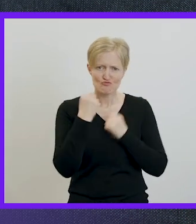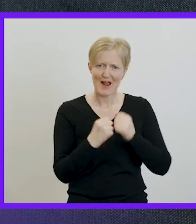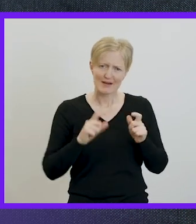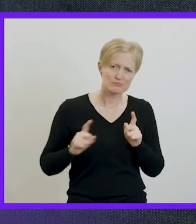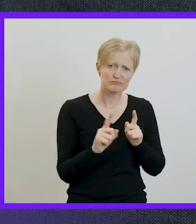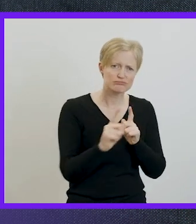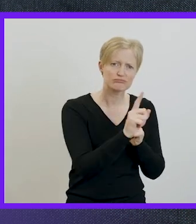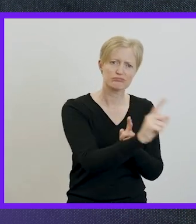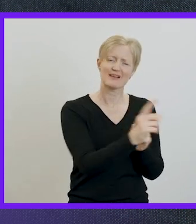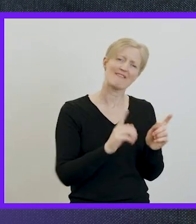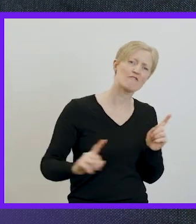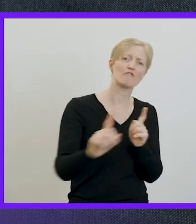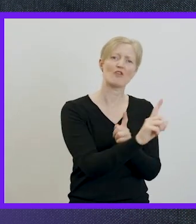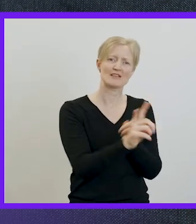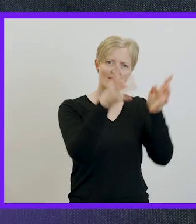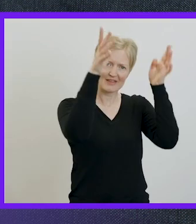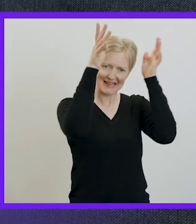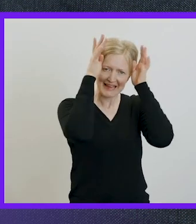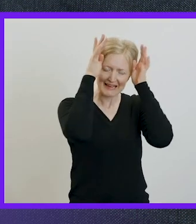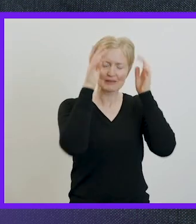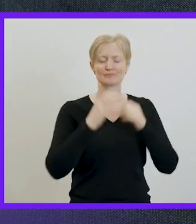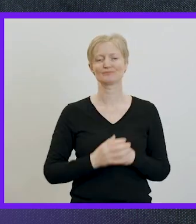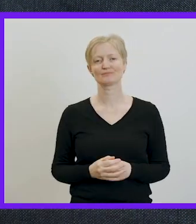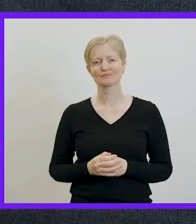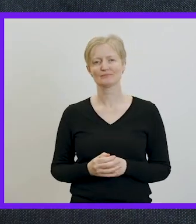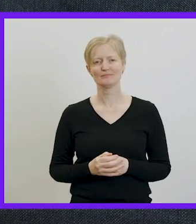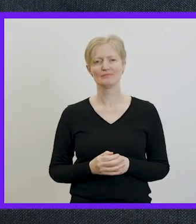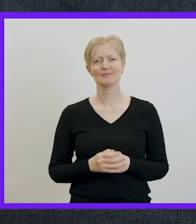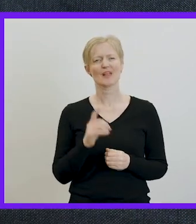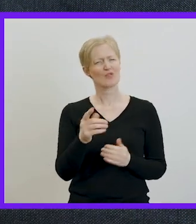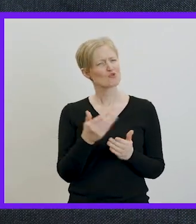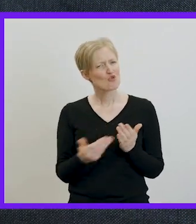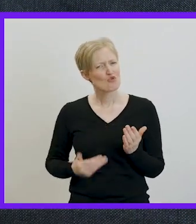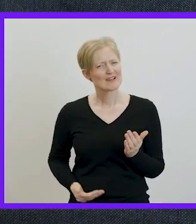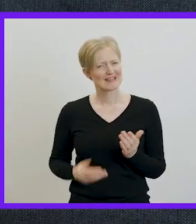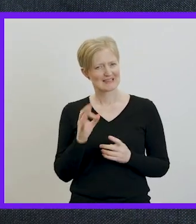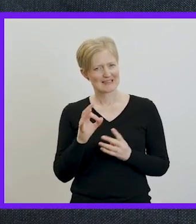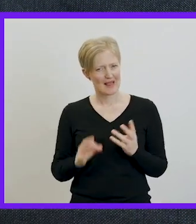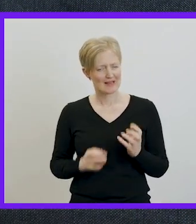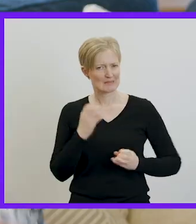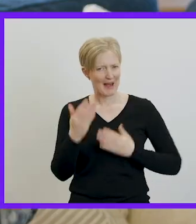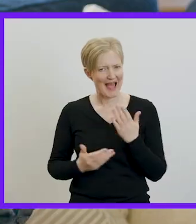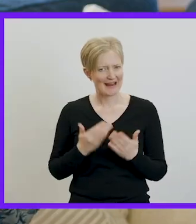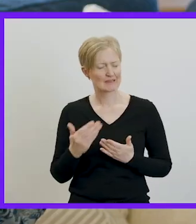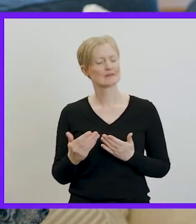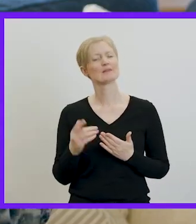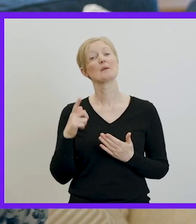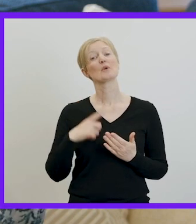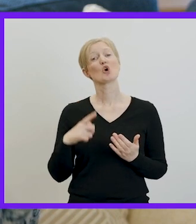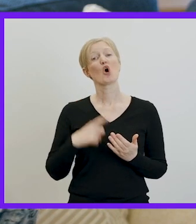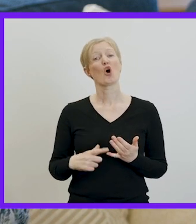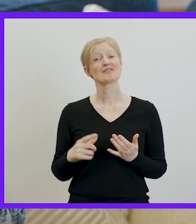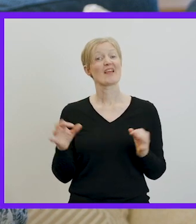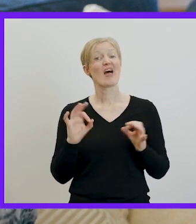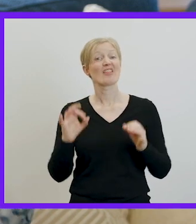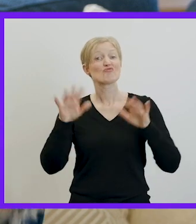ran ahead of Ahab all the way to Jezreel. Now, we've got to have a little understanding behind that story. There had not been